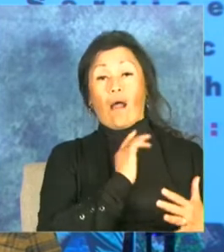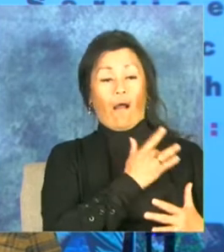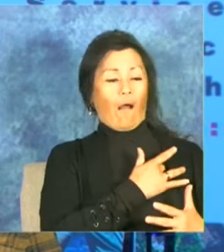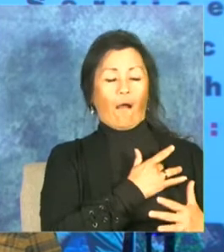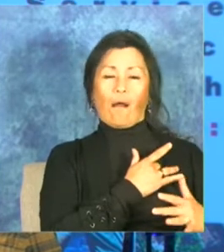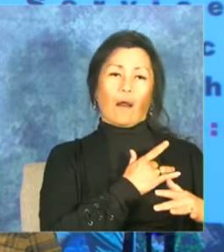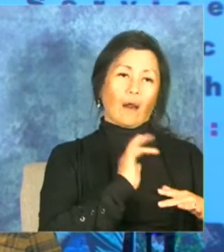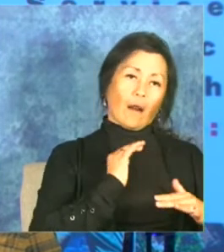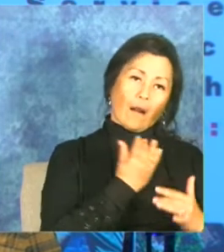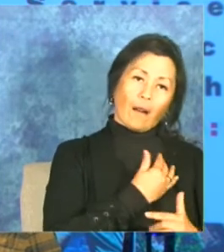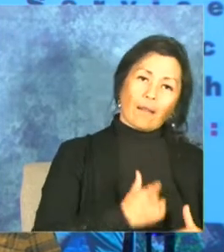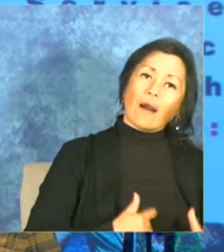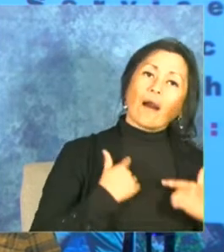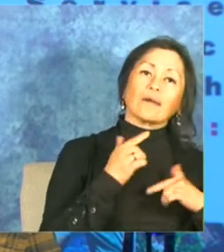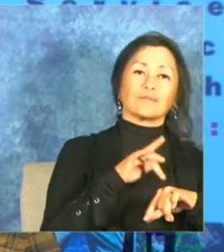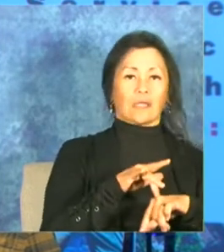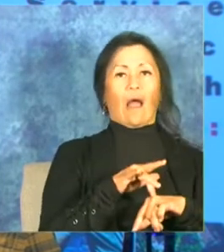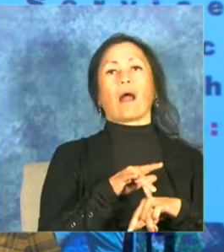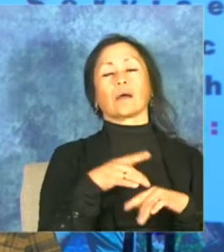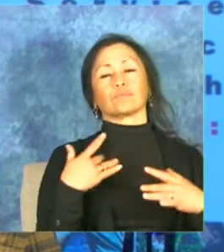hearts, and